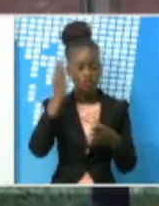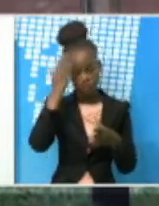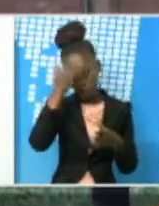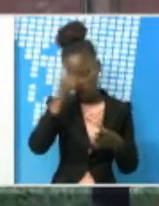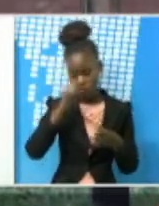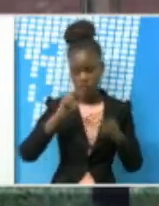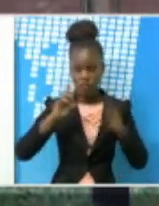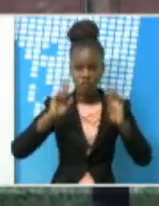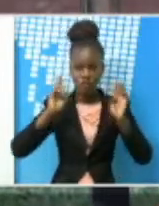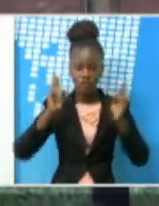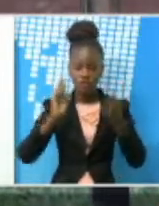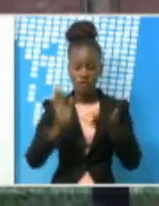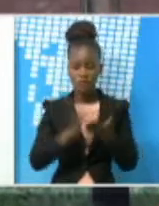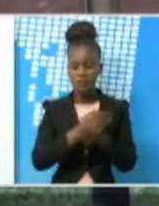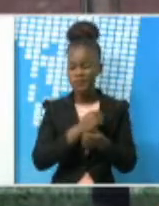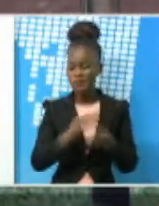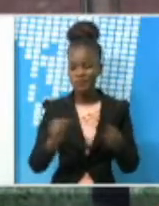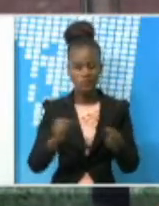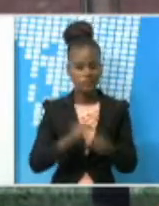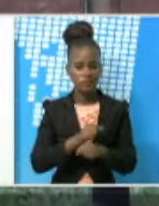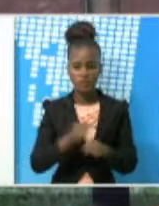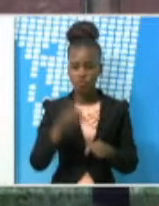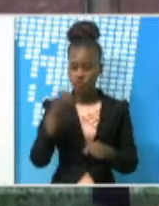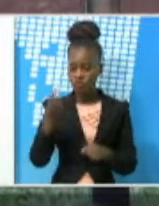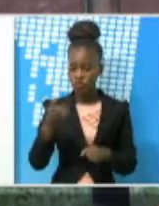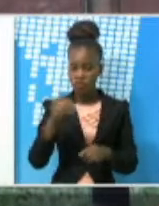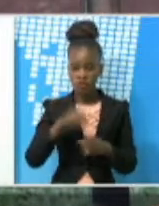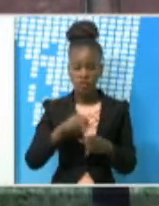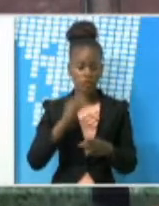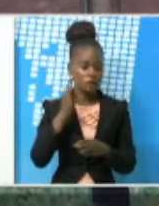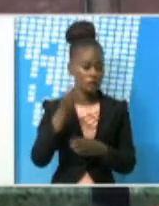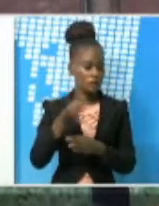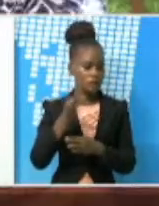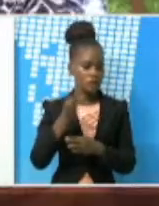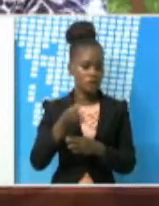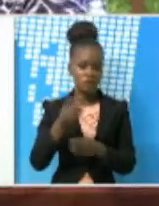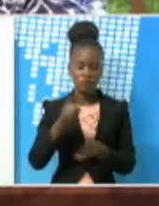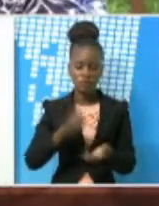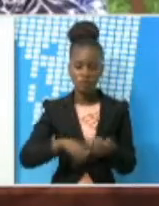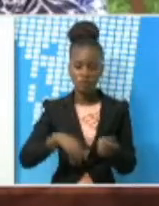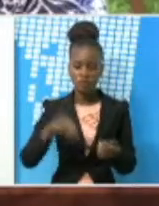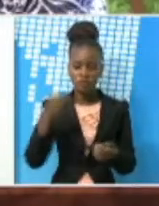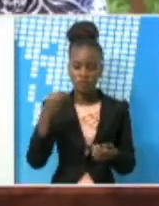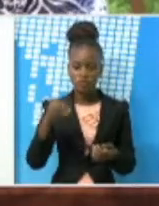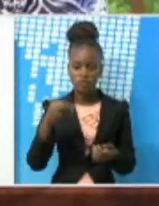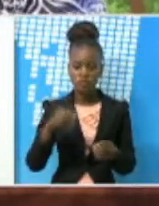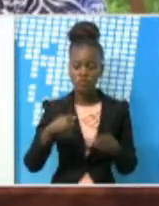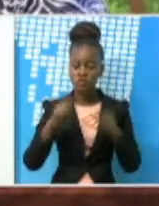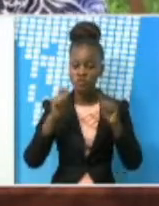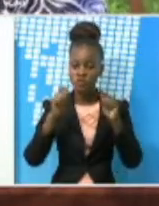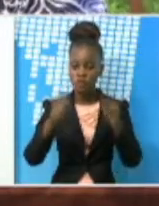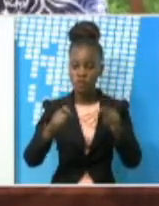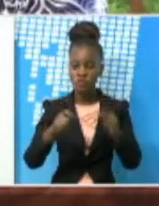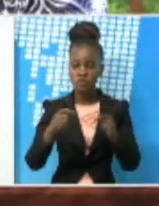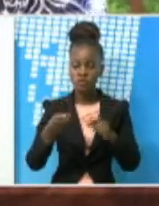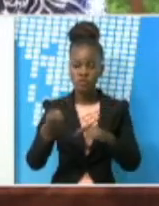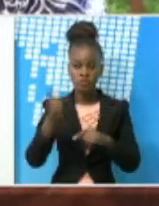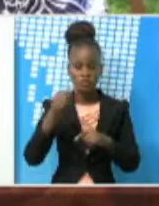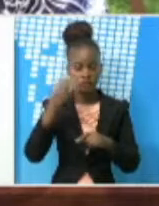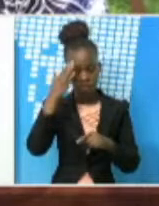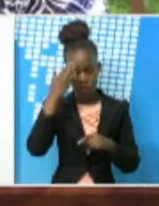our business simply because they make fake things and they are cheap. Because of transportations, remember we make this thing from